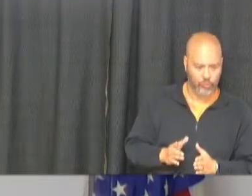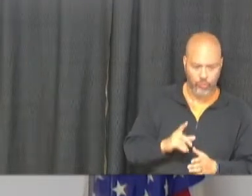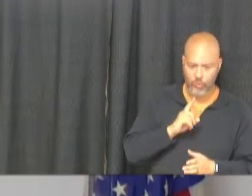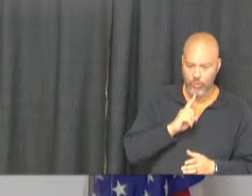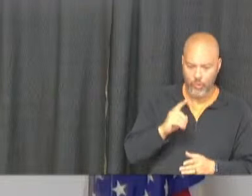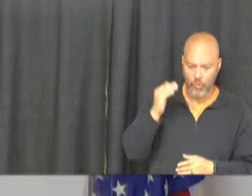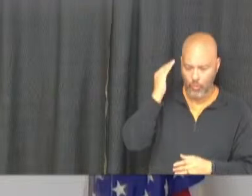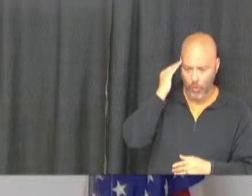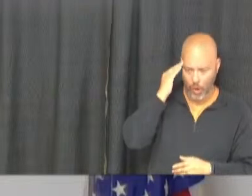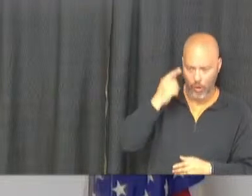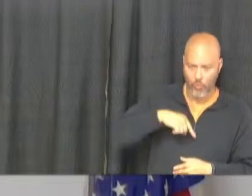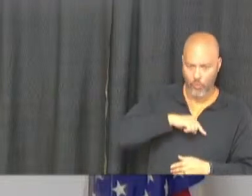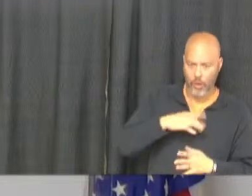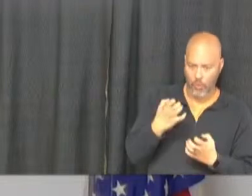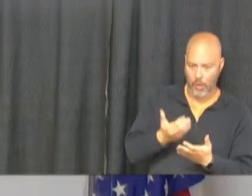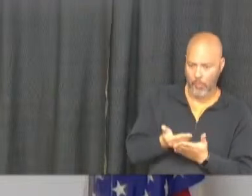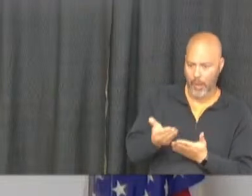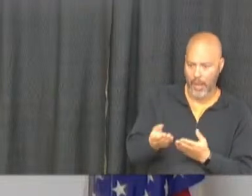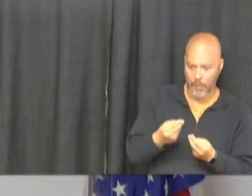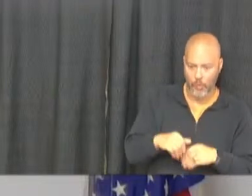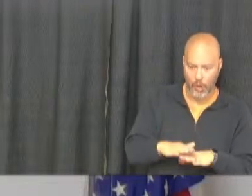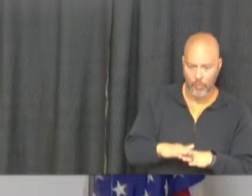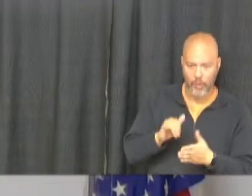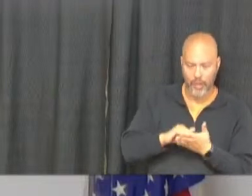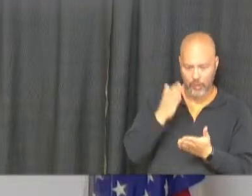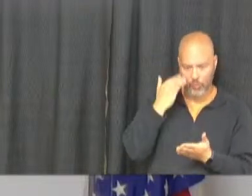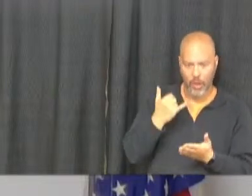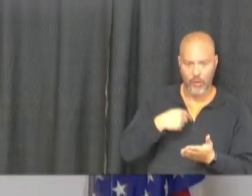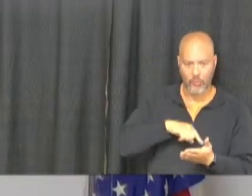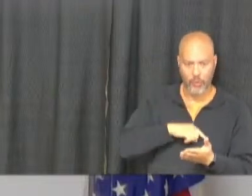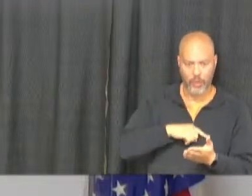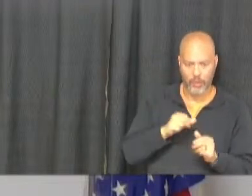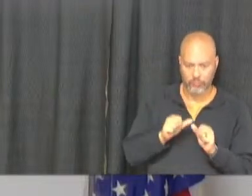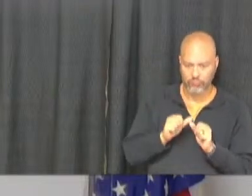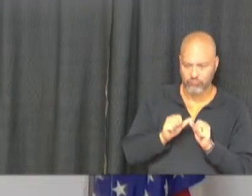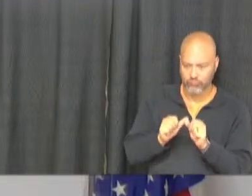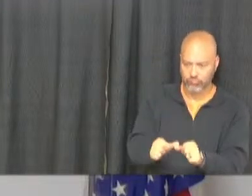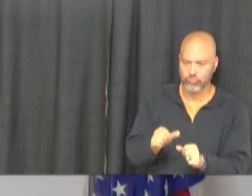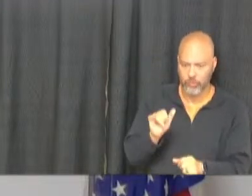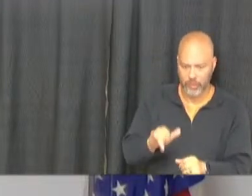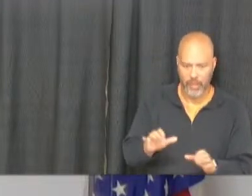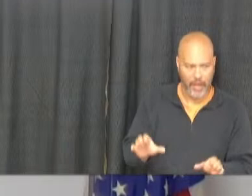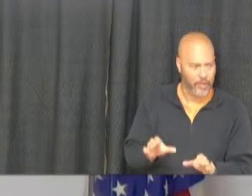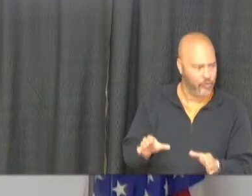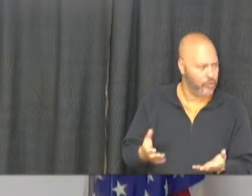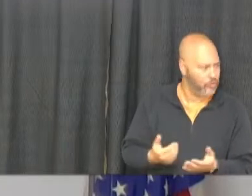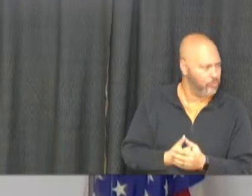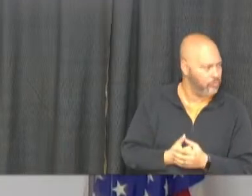are aware that we want to acquire this, so that's kind of why we're pursuing this action.